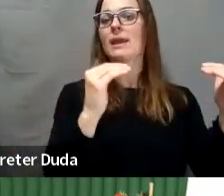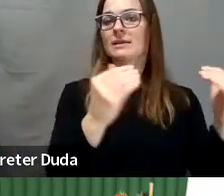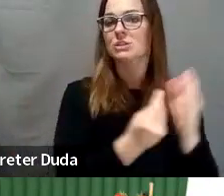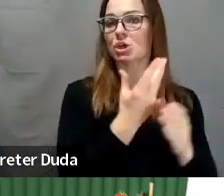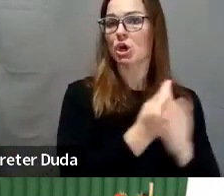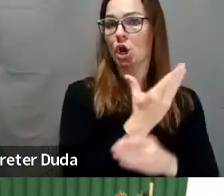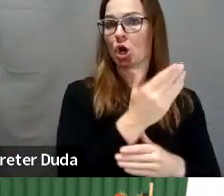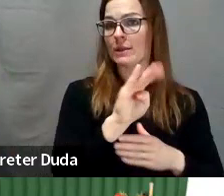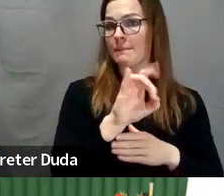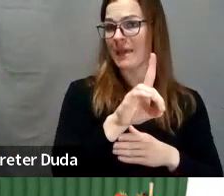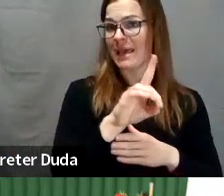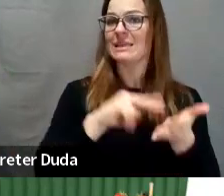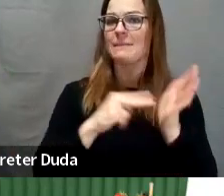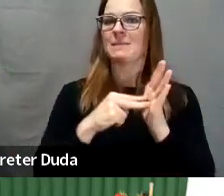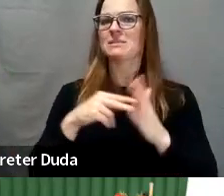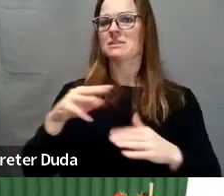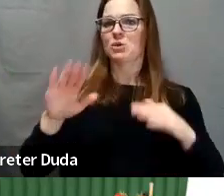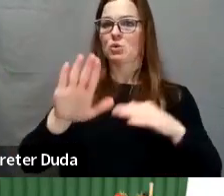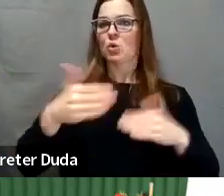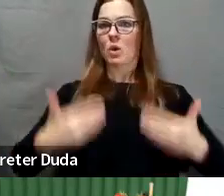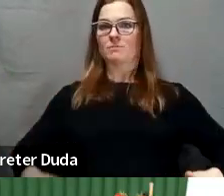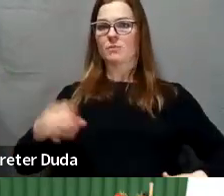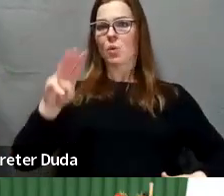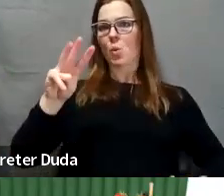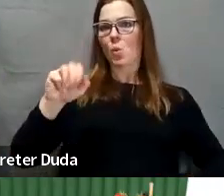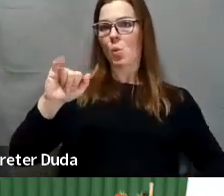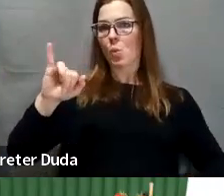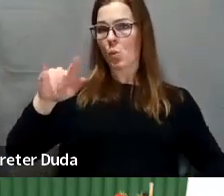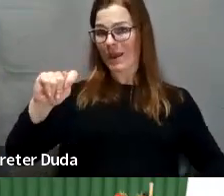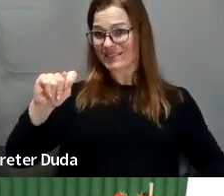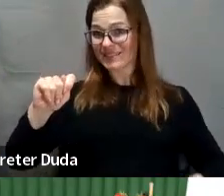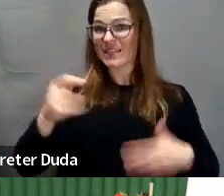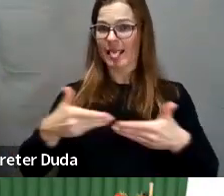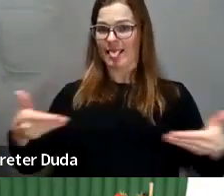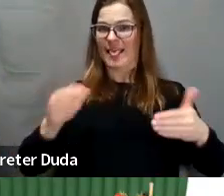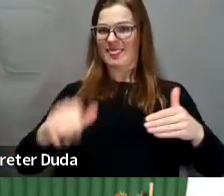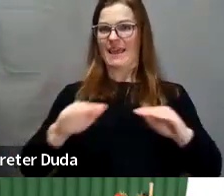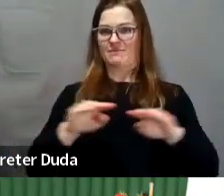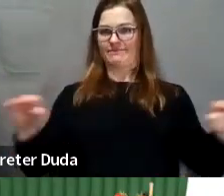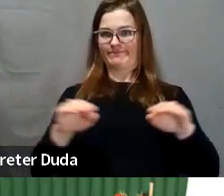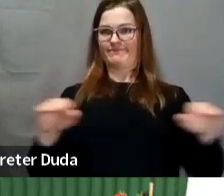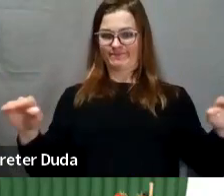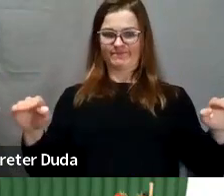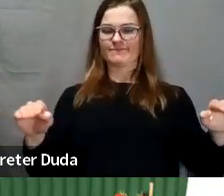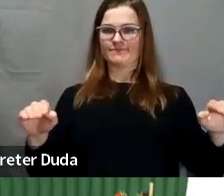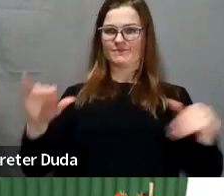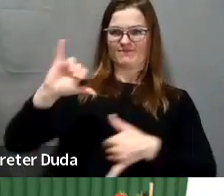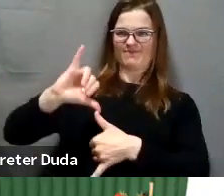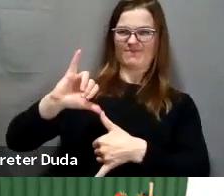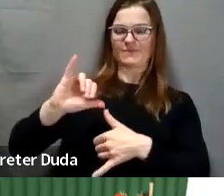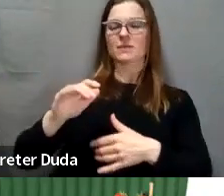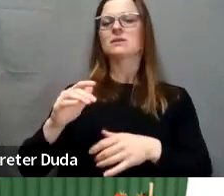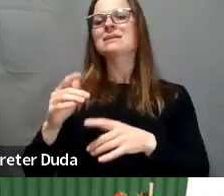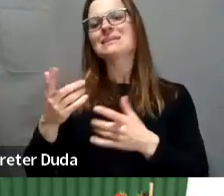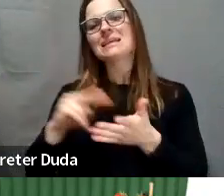waist level. These would be the ADA compliant or barrier free beds. You can do a